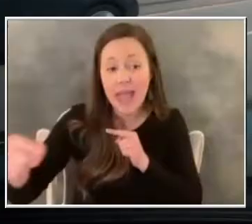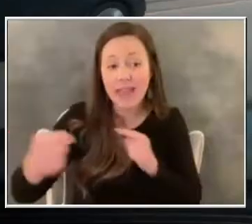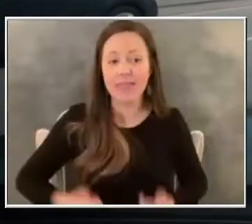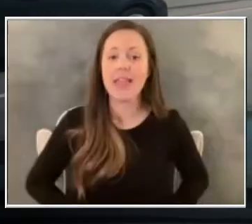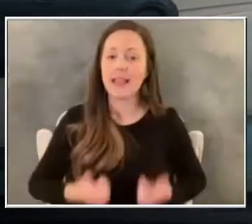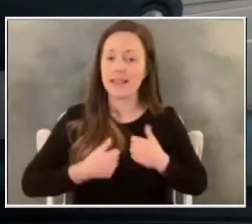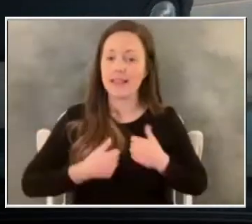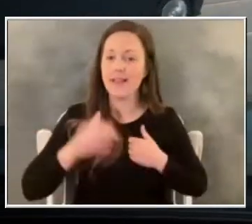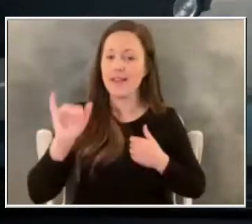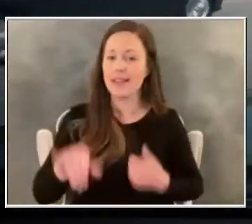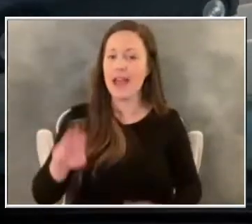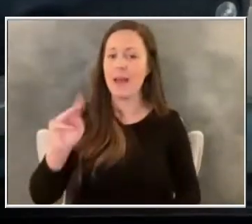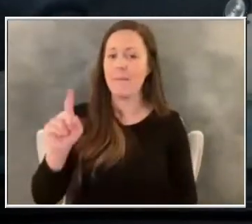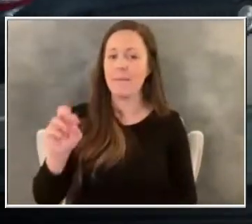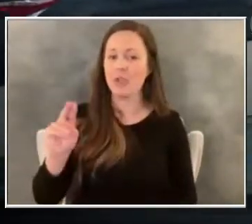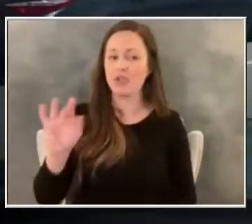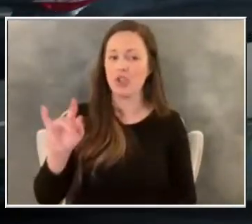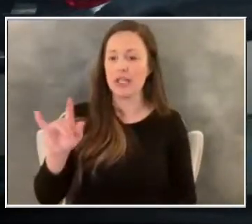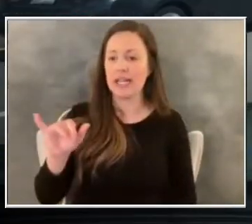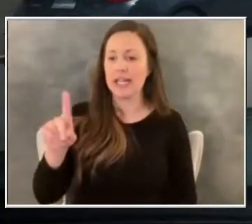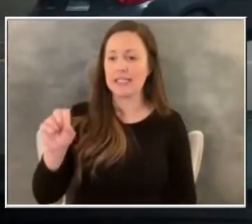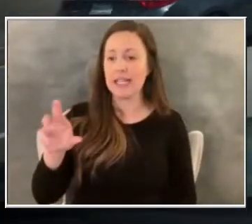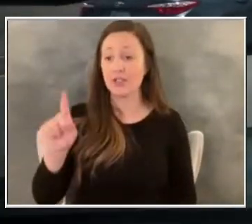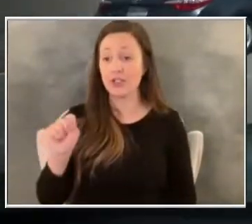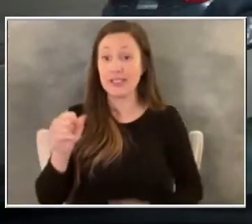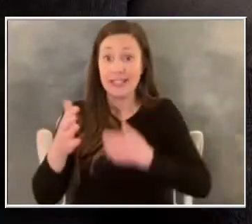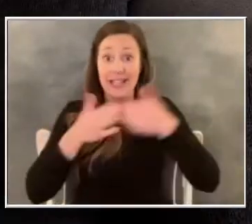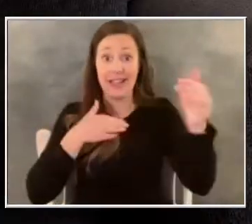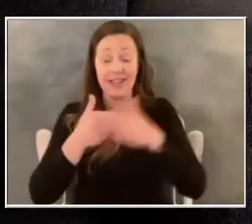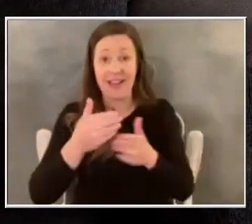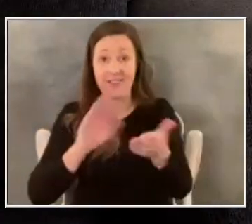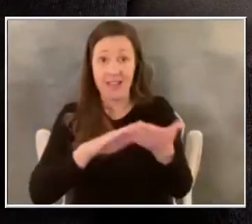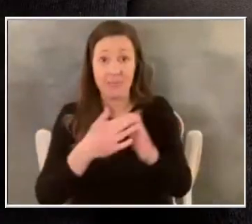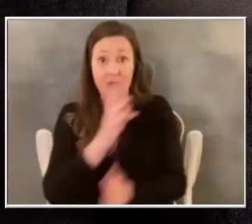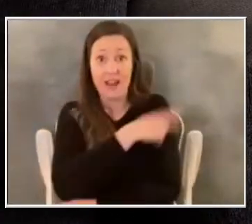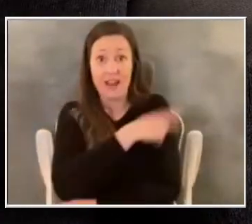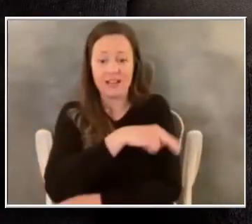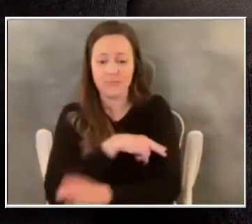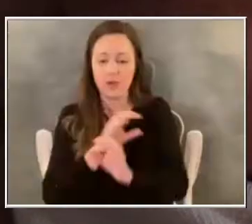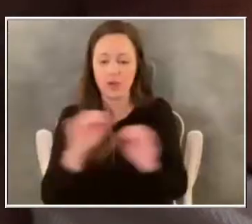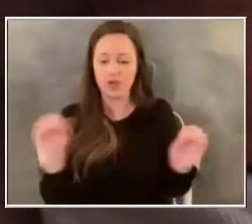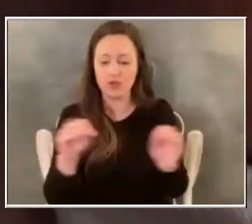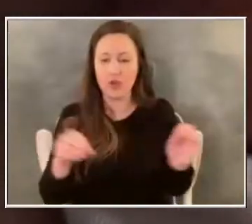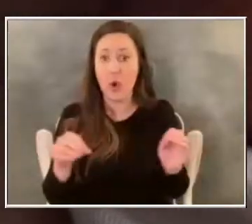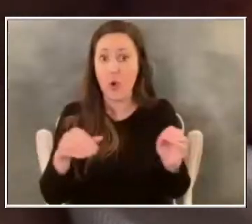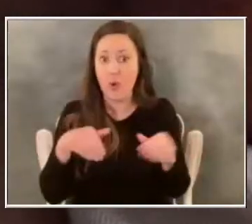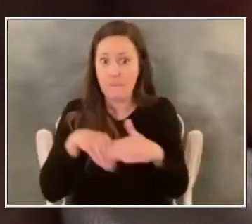And even if there's a community hospital, there's no birthing unit. We just knew he was blue.